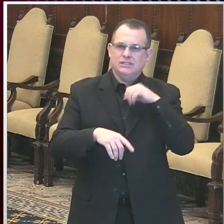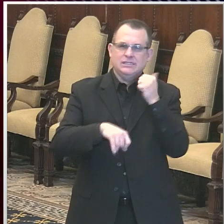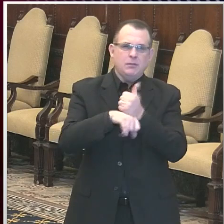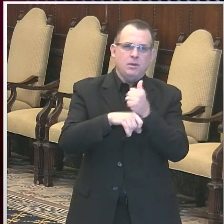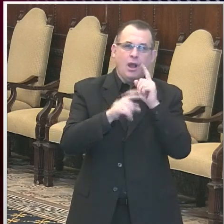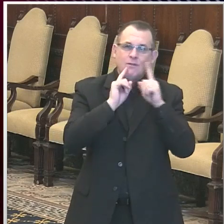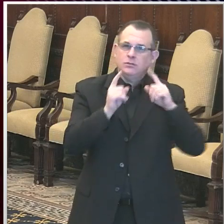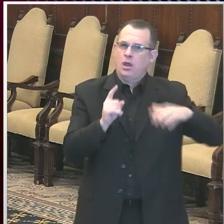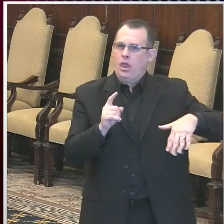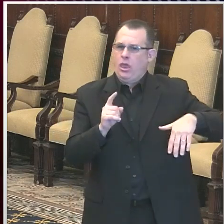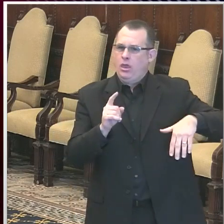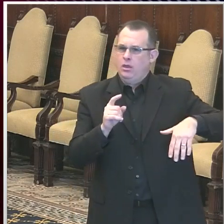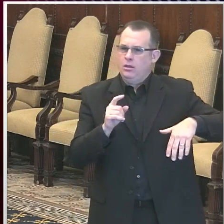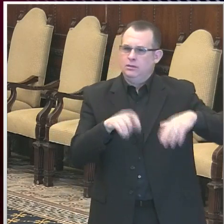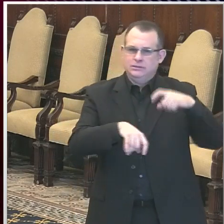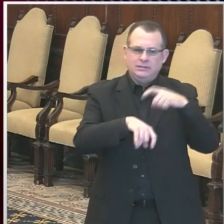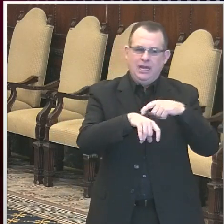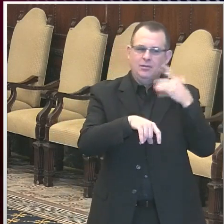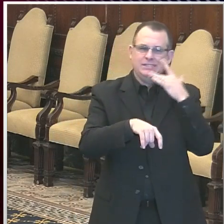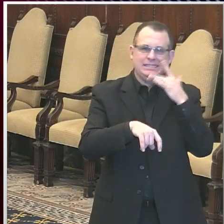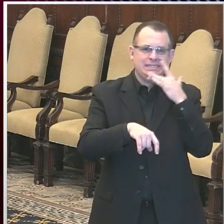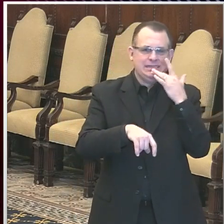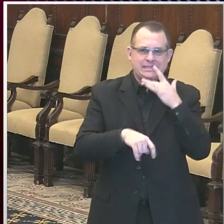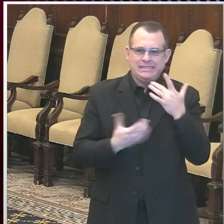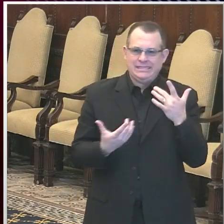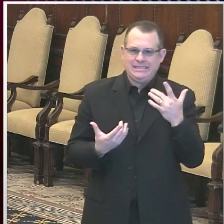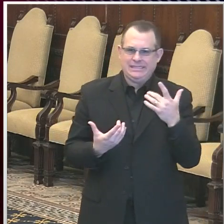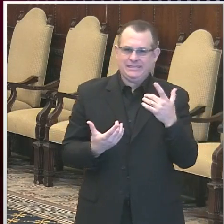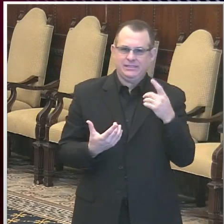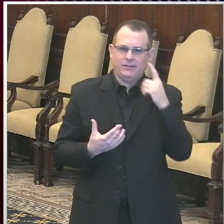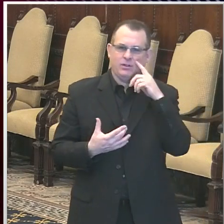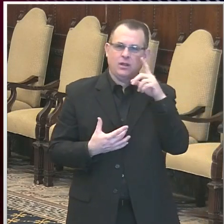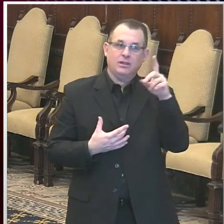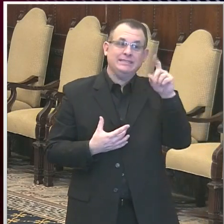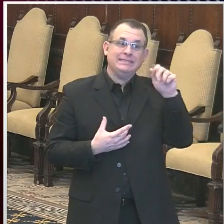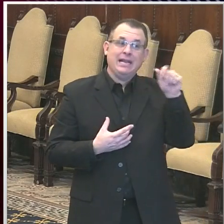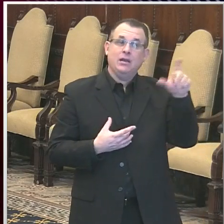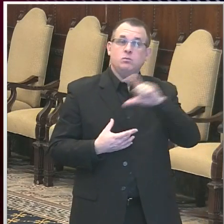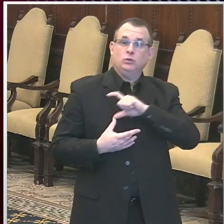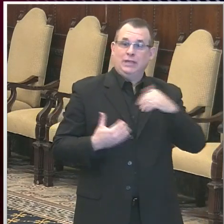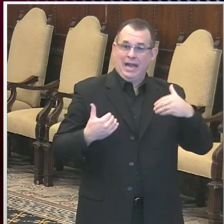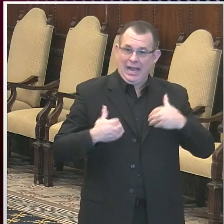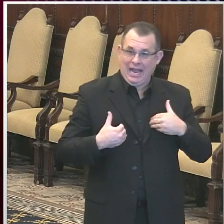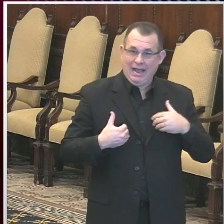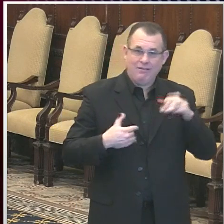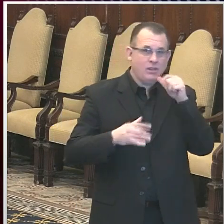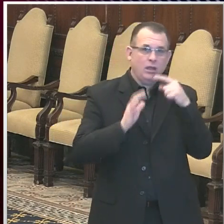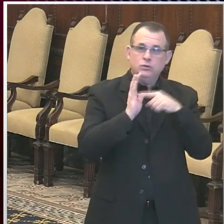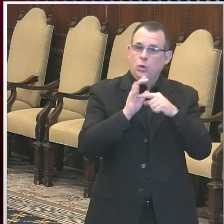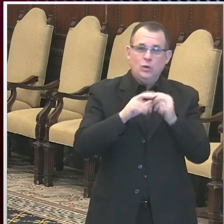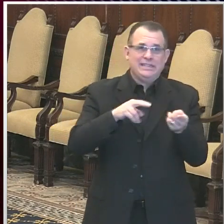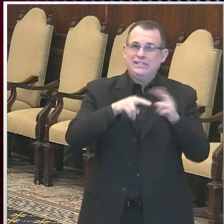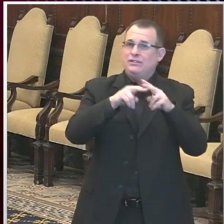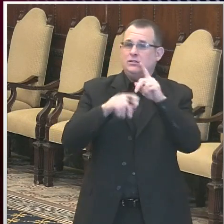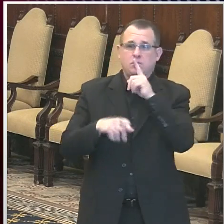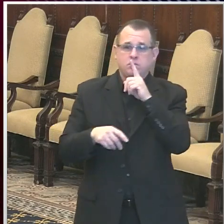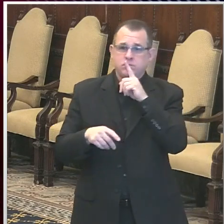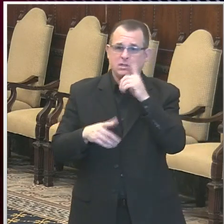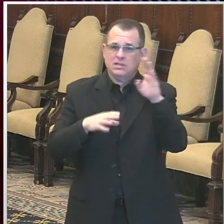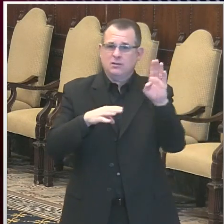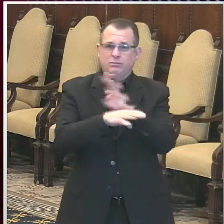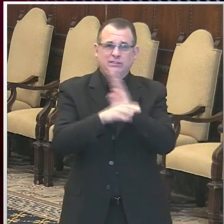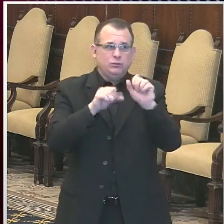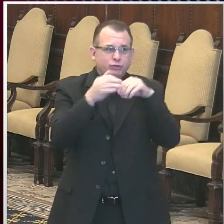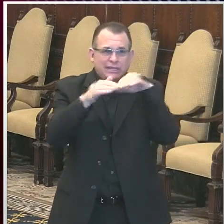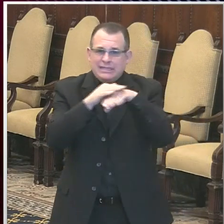Again, the data that the police has not shown an increase in commercial burglaries. I know that's